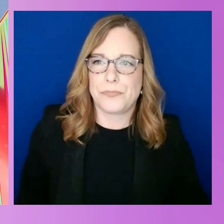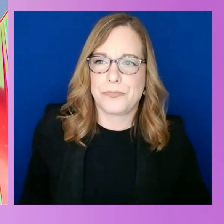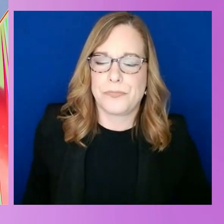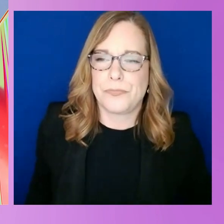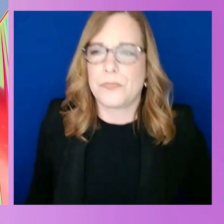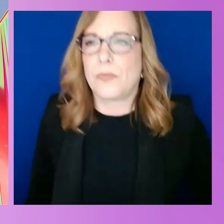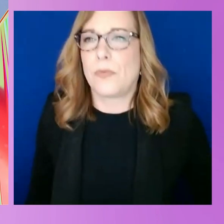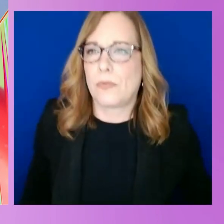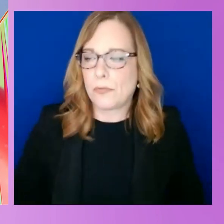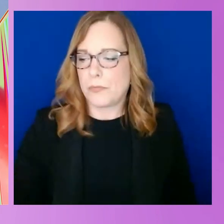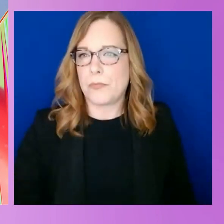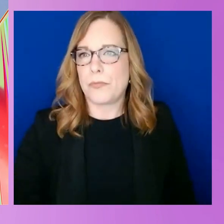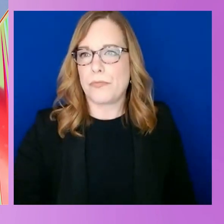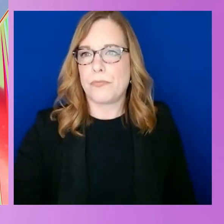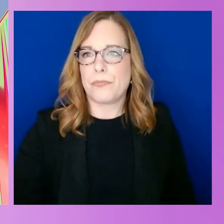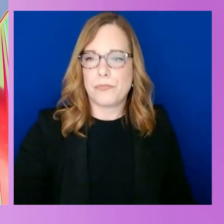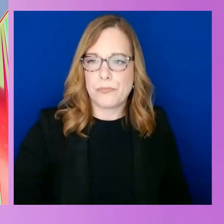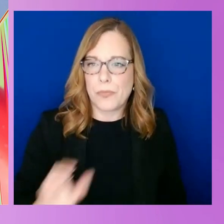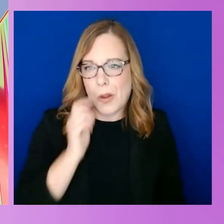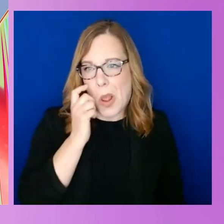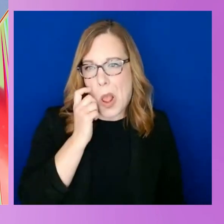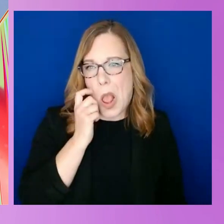Hey, Kayla, here you go.